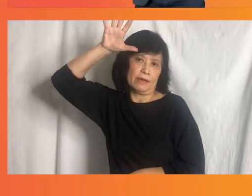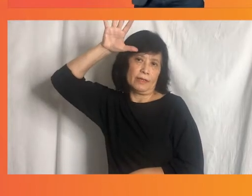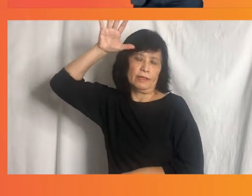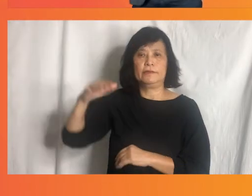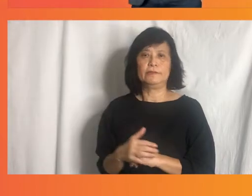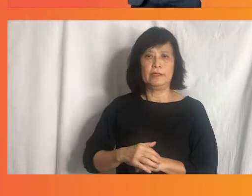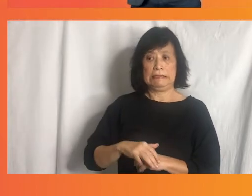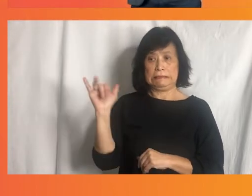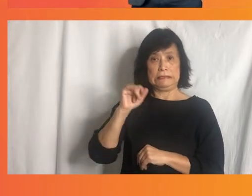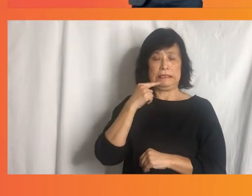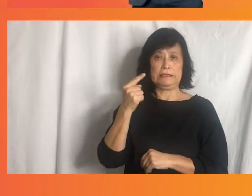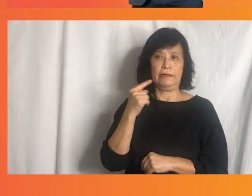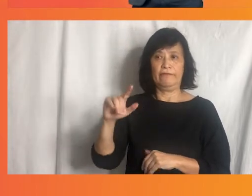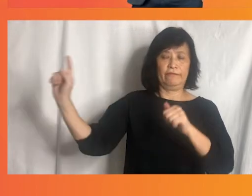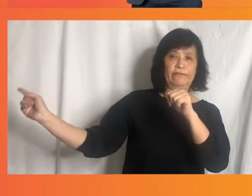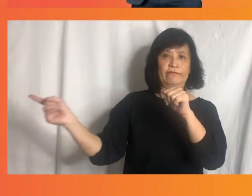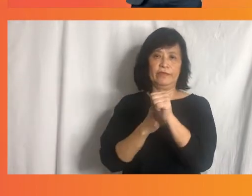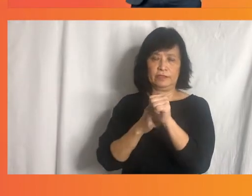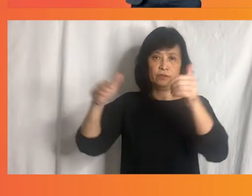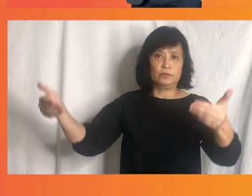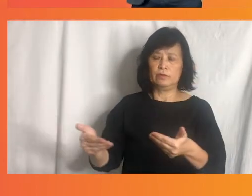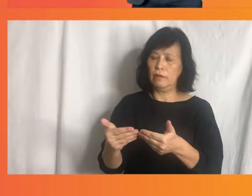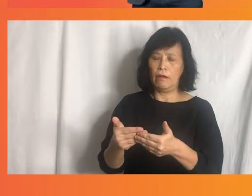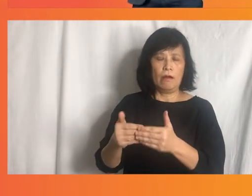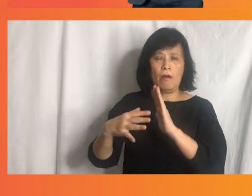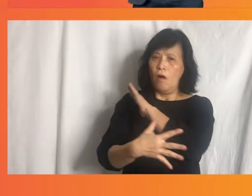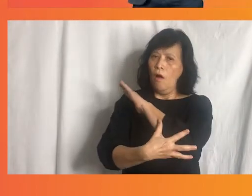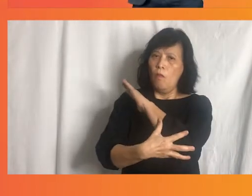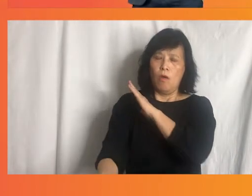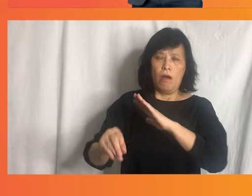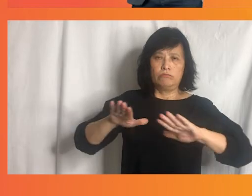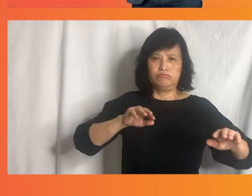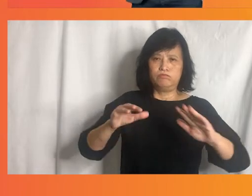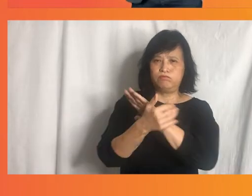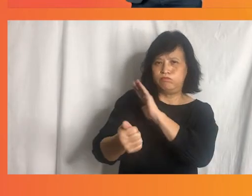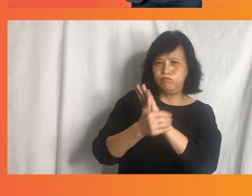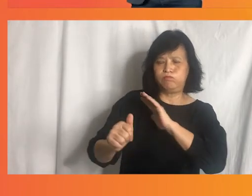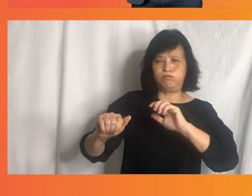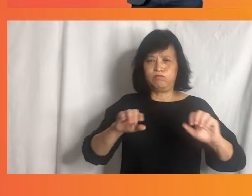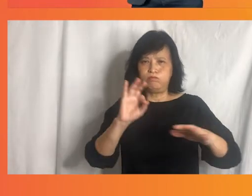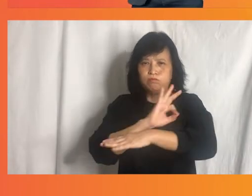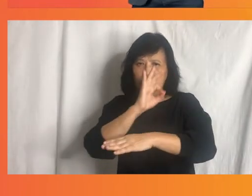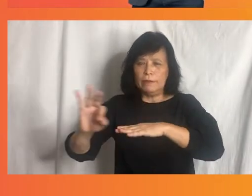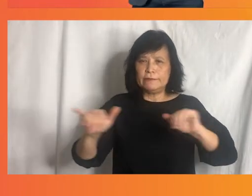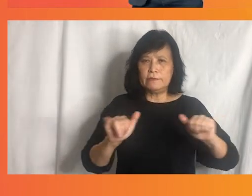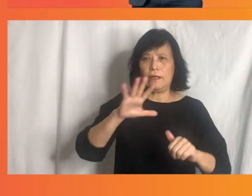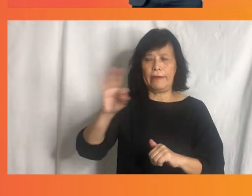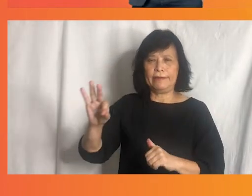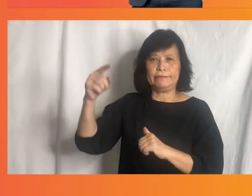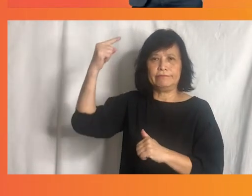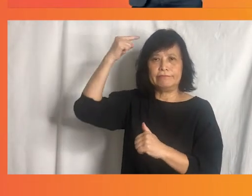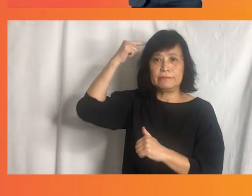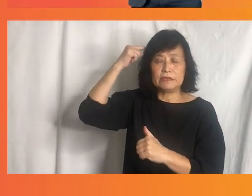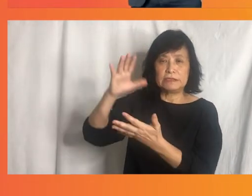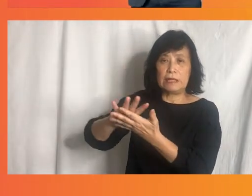As I mentioned earlier, when he first presented to us, he has poor fundamental movement skills, and as a result of his learning ability require